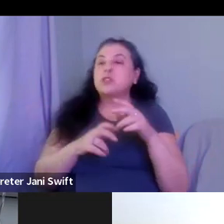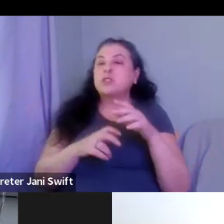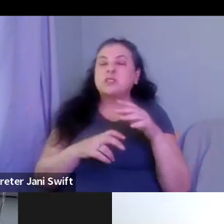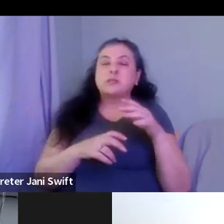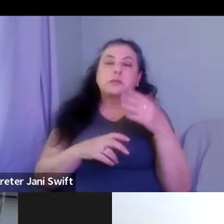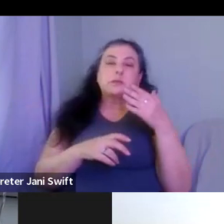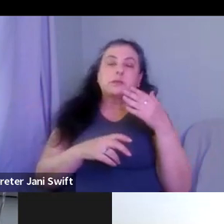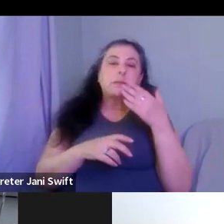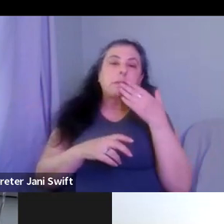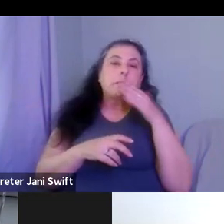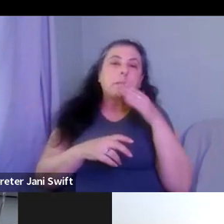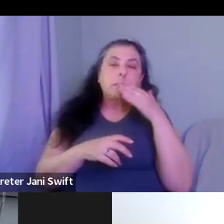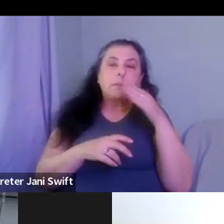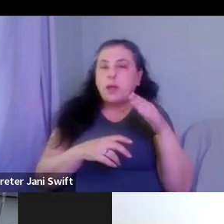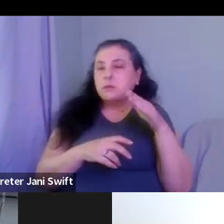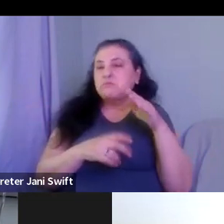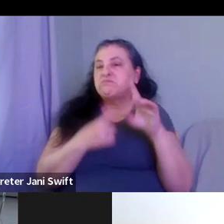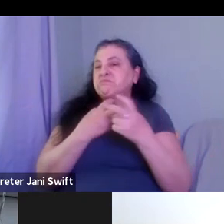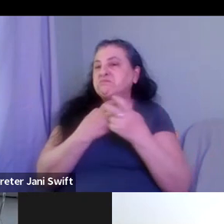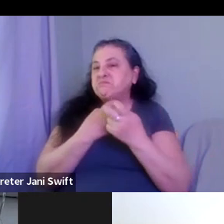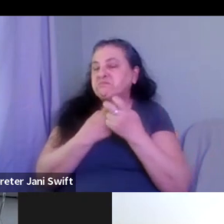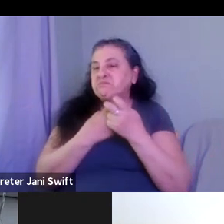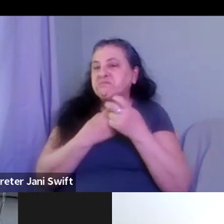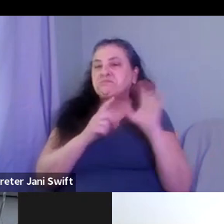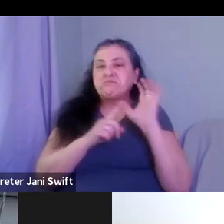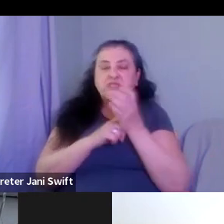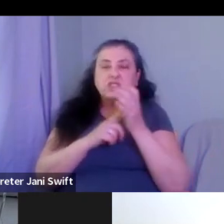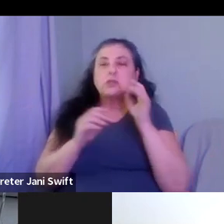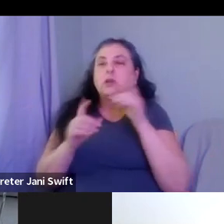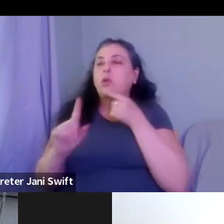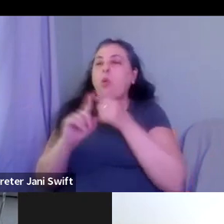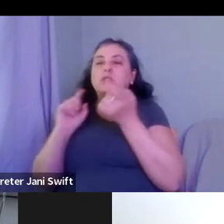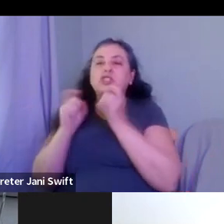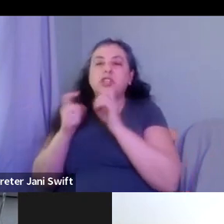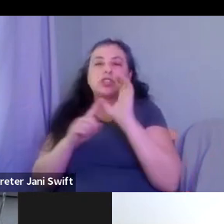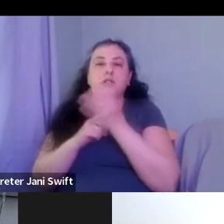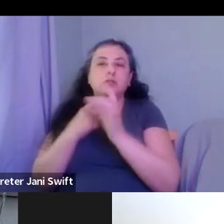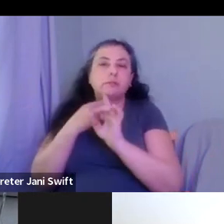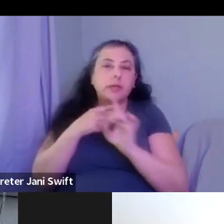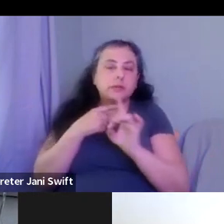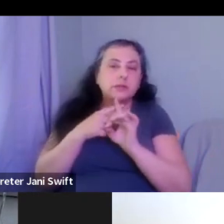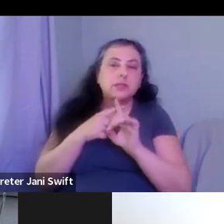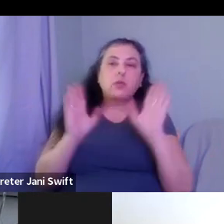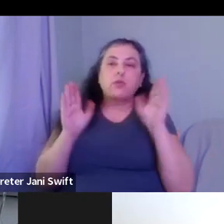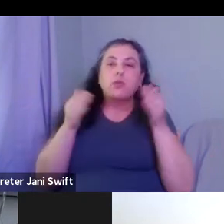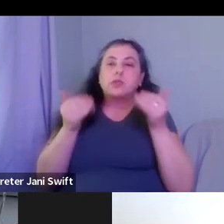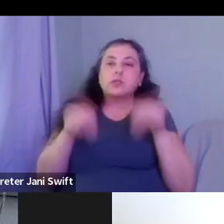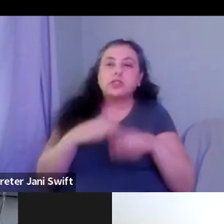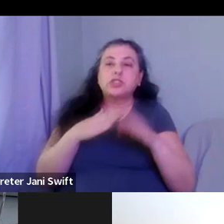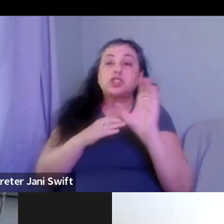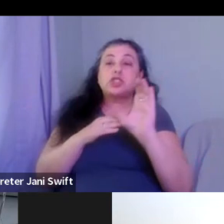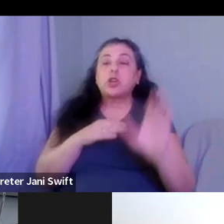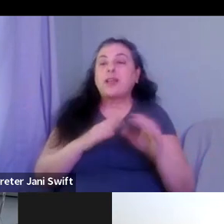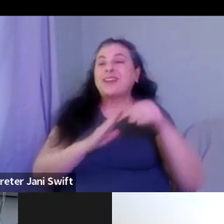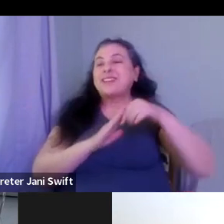with the aim of culture change. And we're focusing a lot here in Chicago around